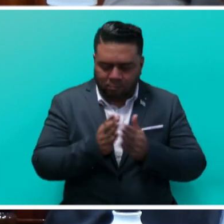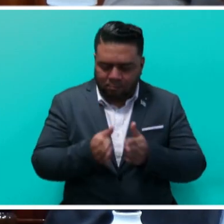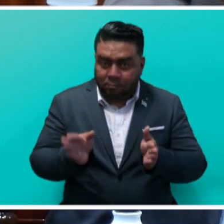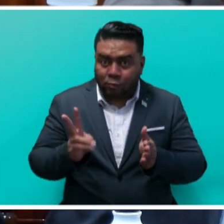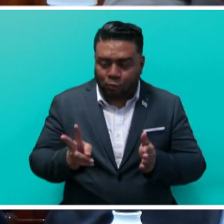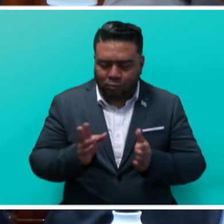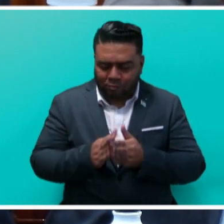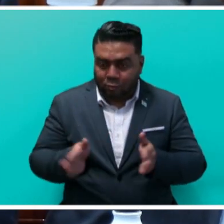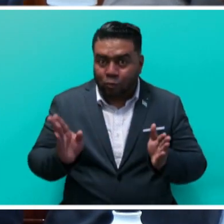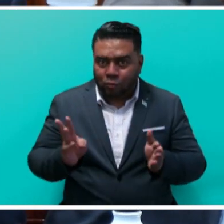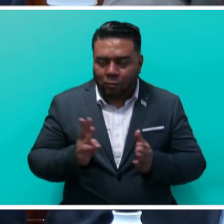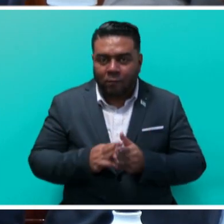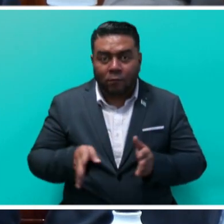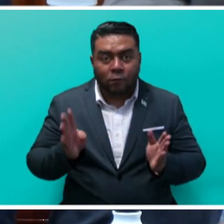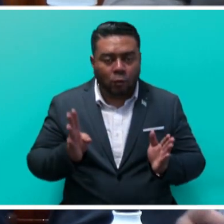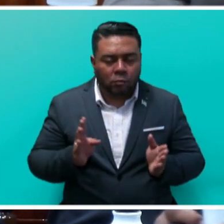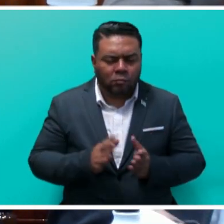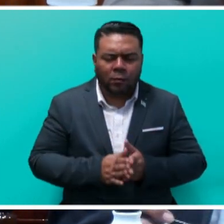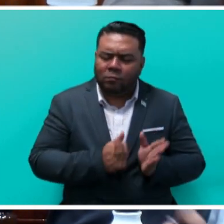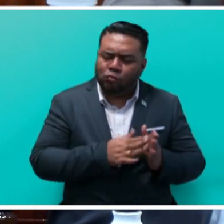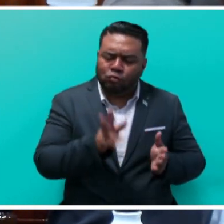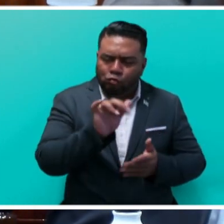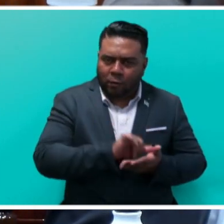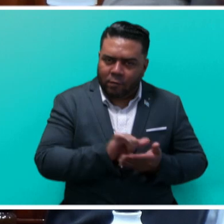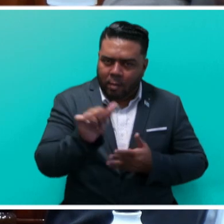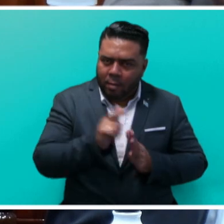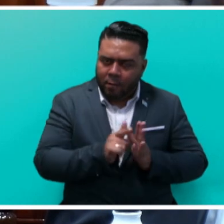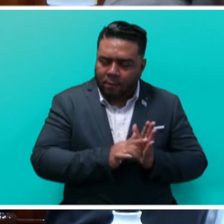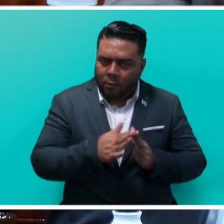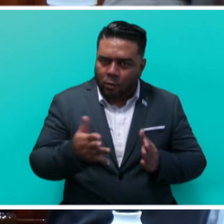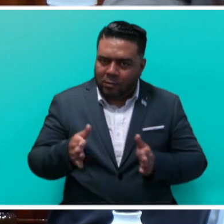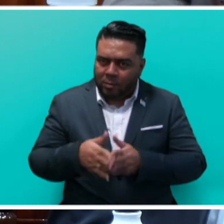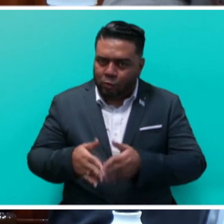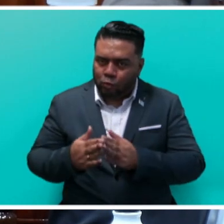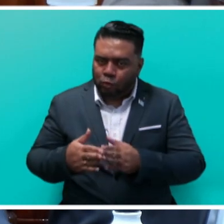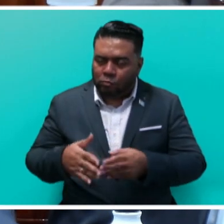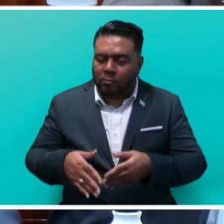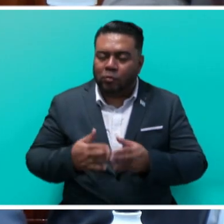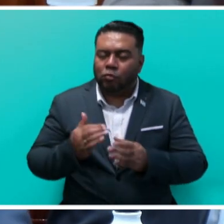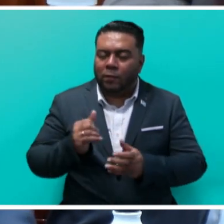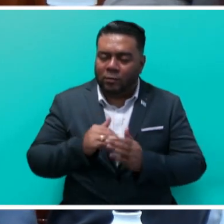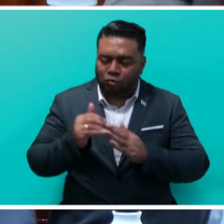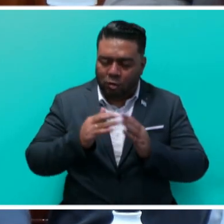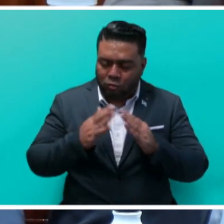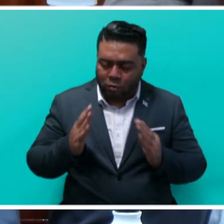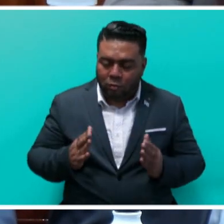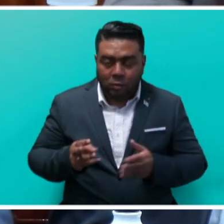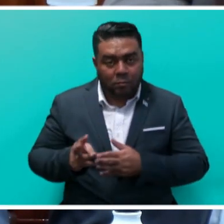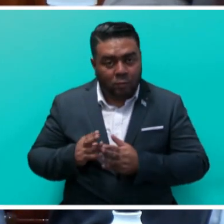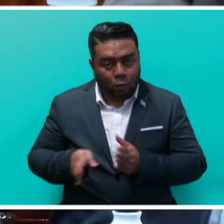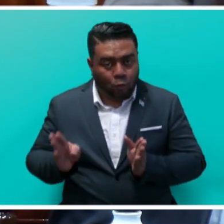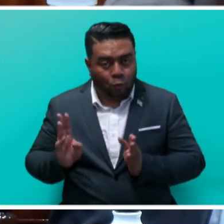involved drafting the legal framework. Phase 2, establishing the necessary infrastructure. Phase 3 is dedicated to